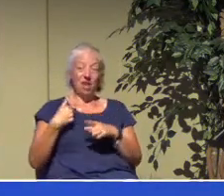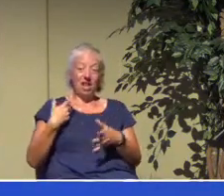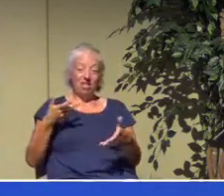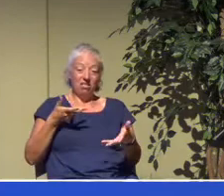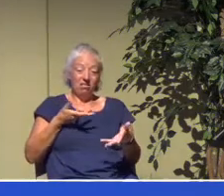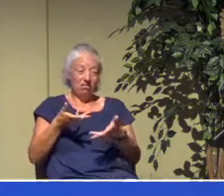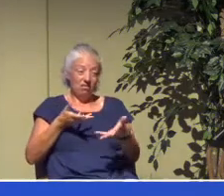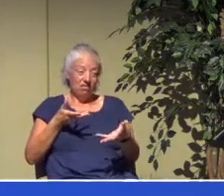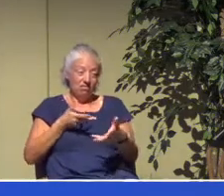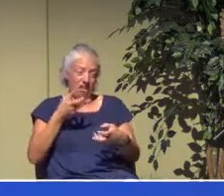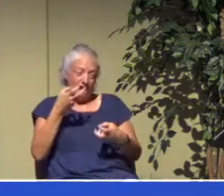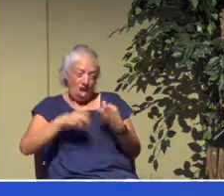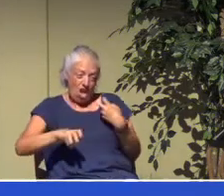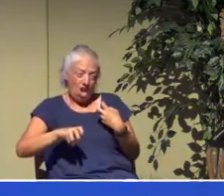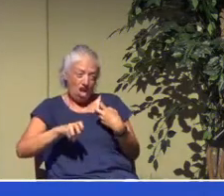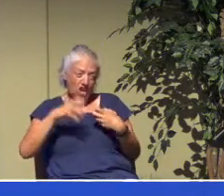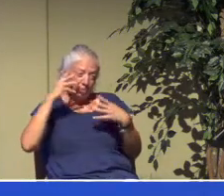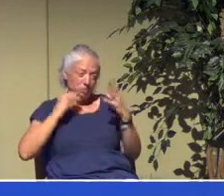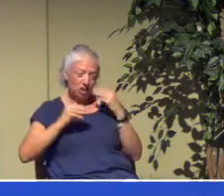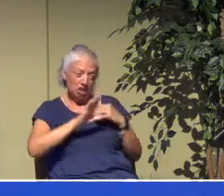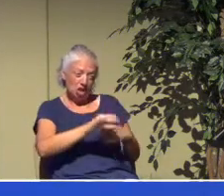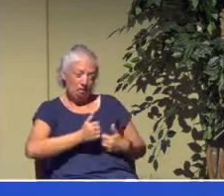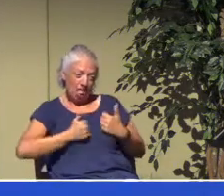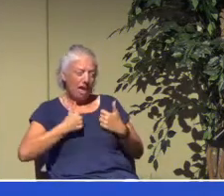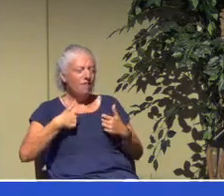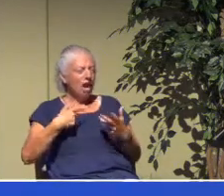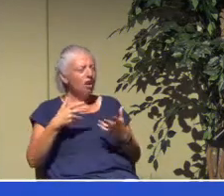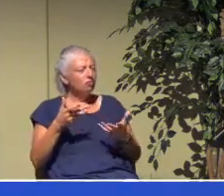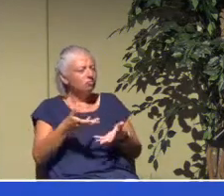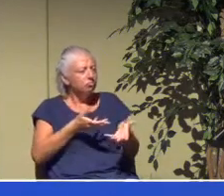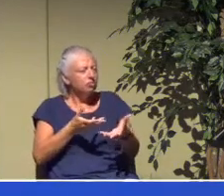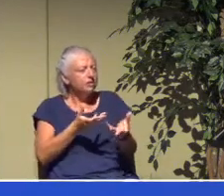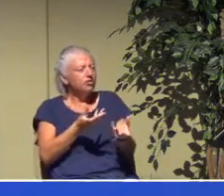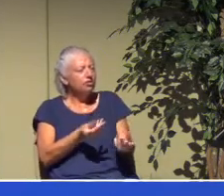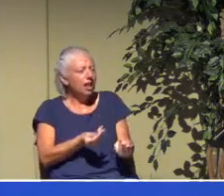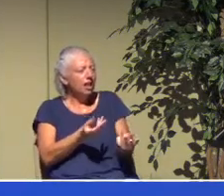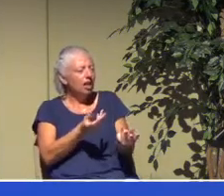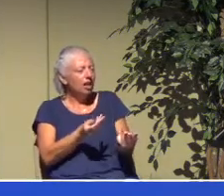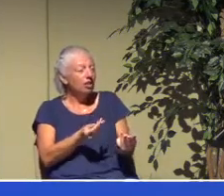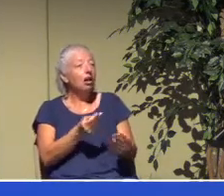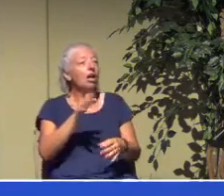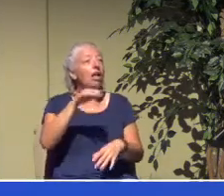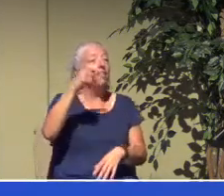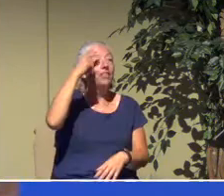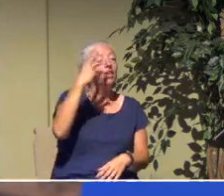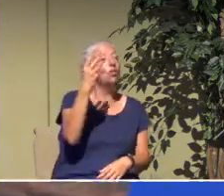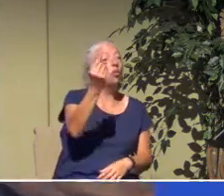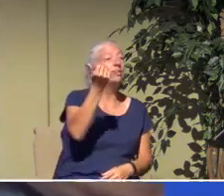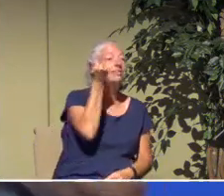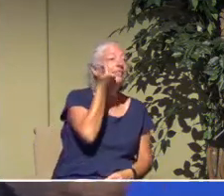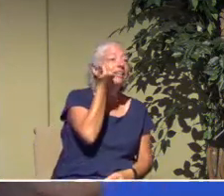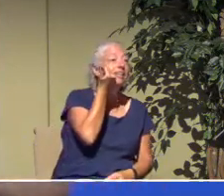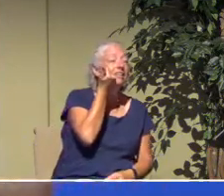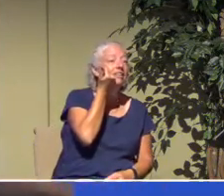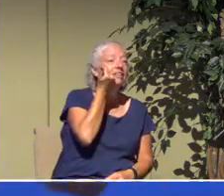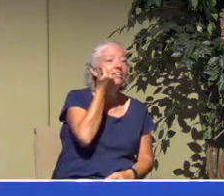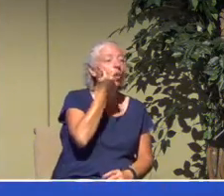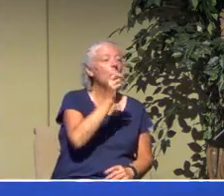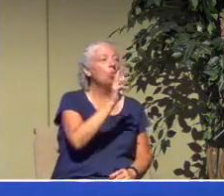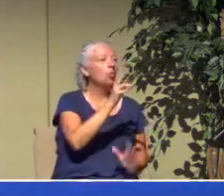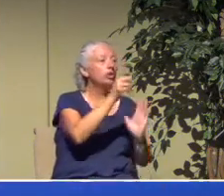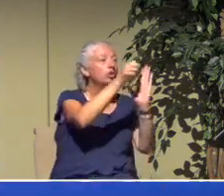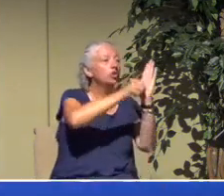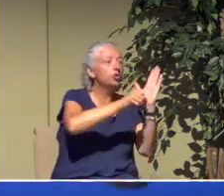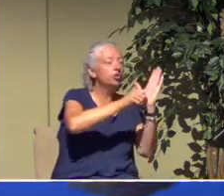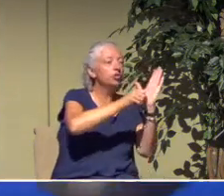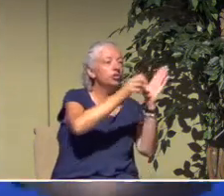hard stuff in your life, I will deal with it gently. Think about it when you go to a dentist or you go to a surgeon, why is